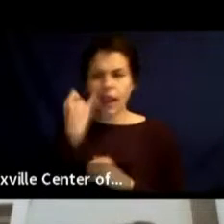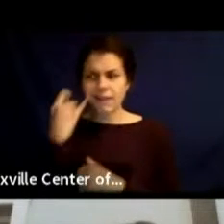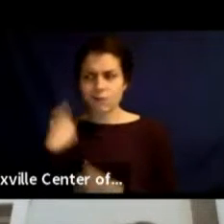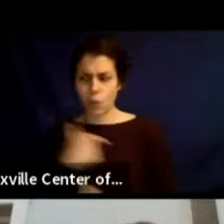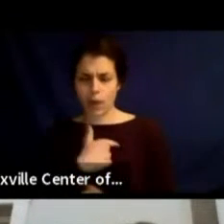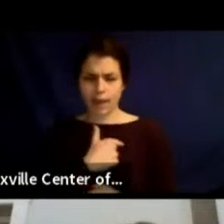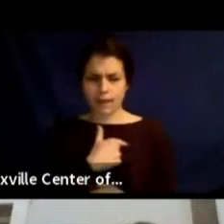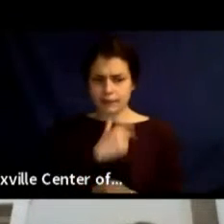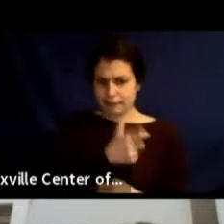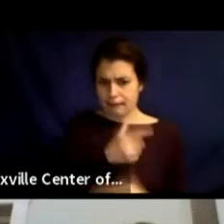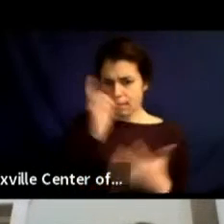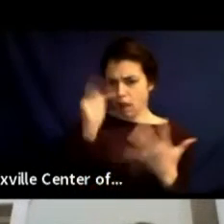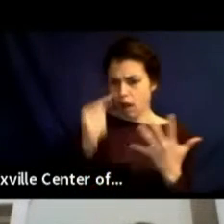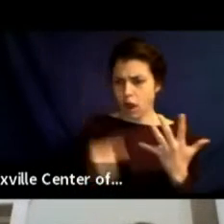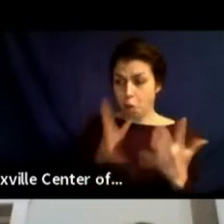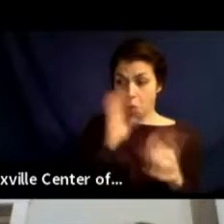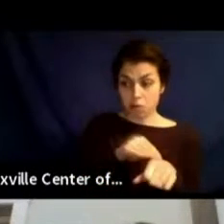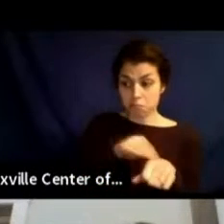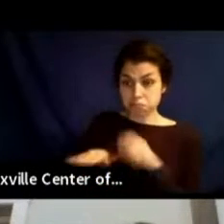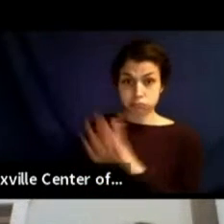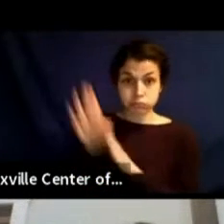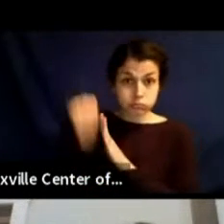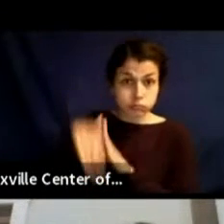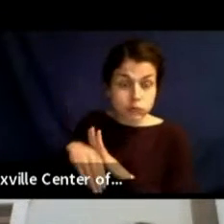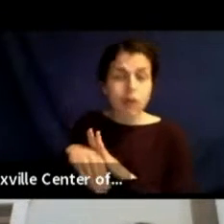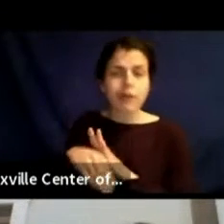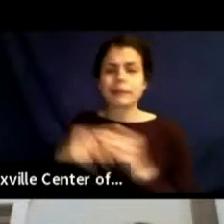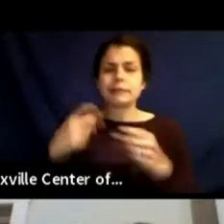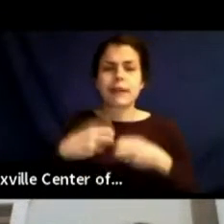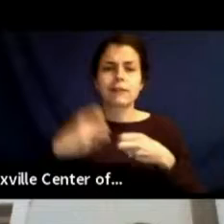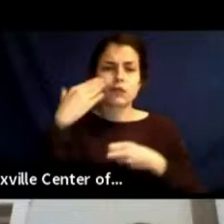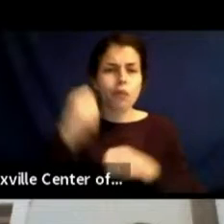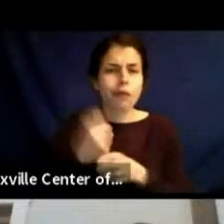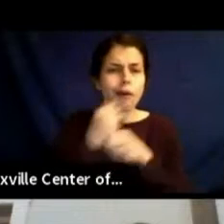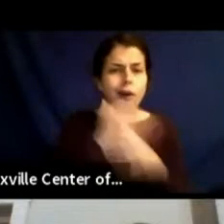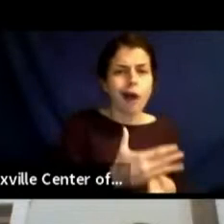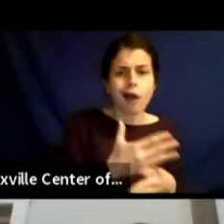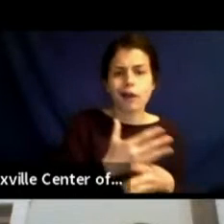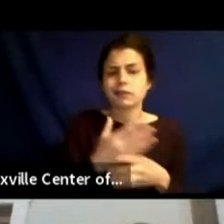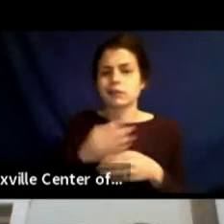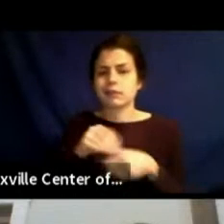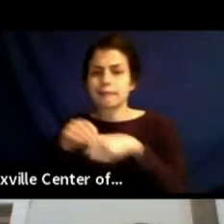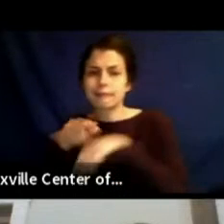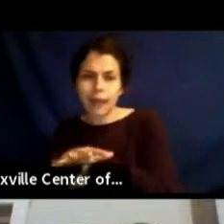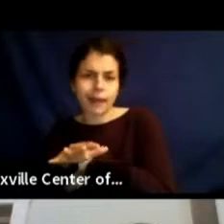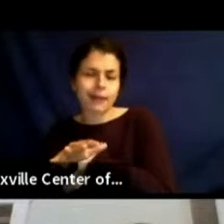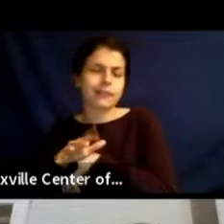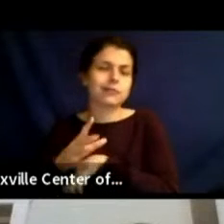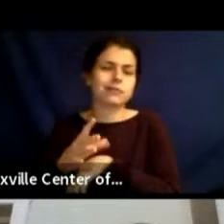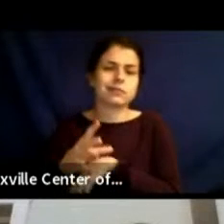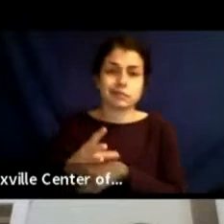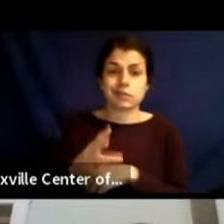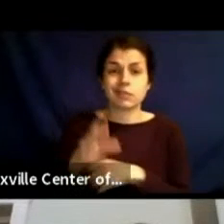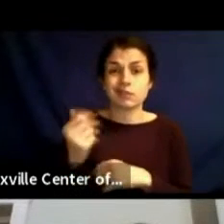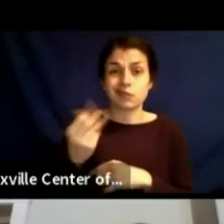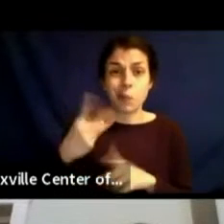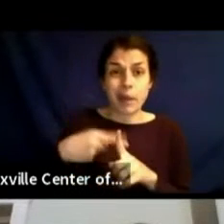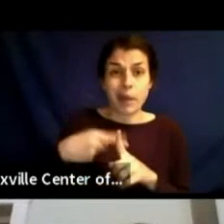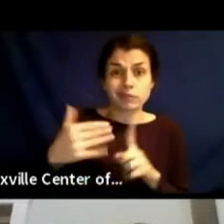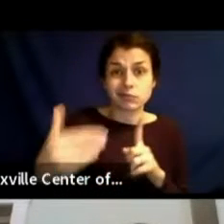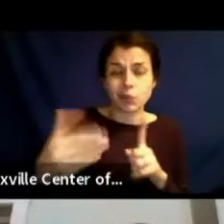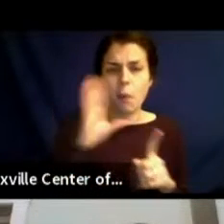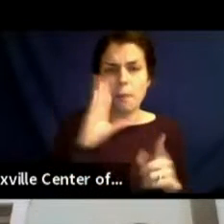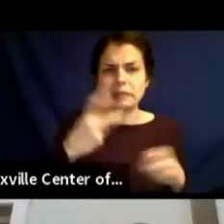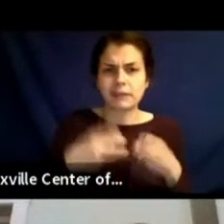And so that's going to be a real challenge we're going to be dealing with for the next few months. And I wish there was a